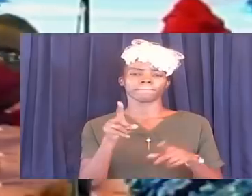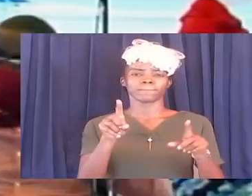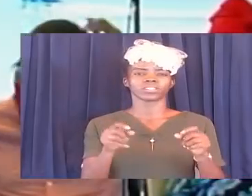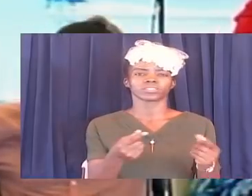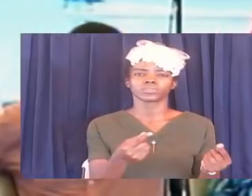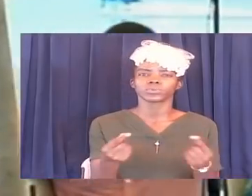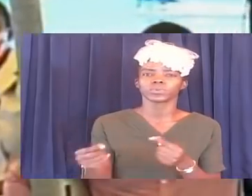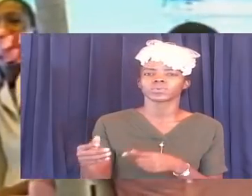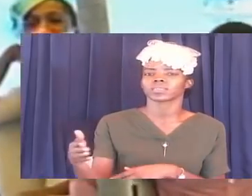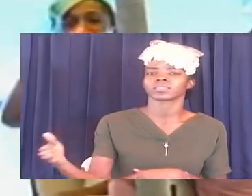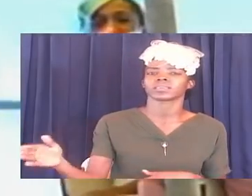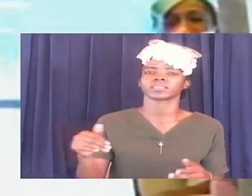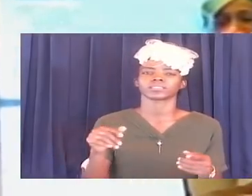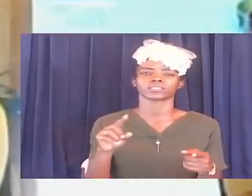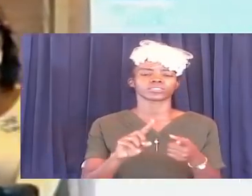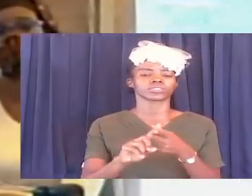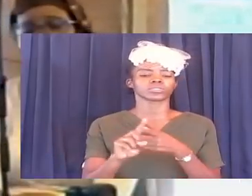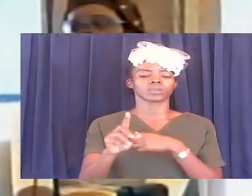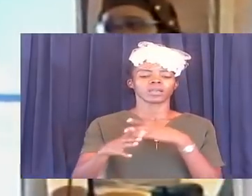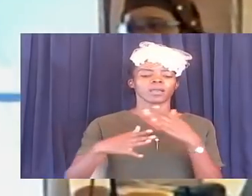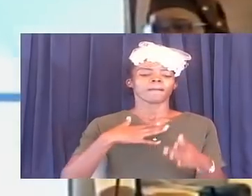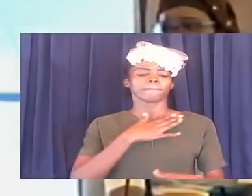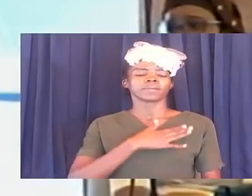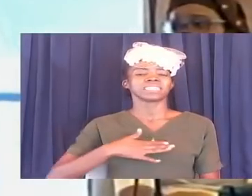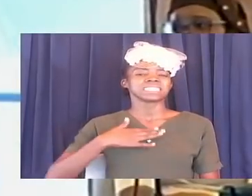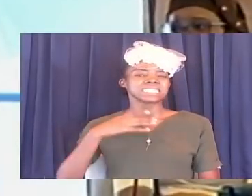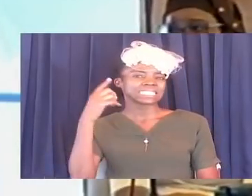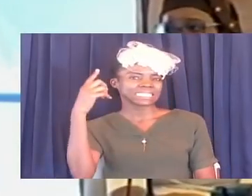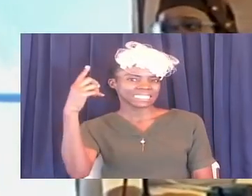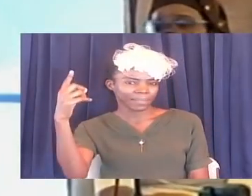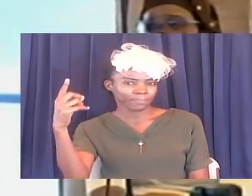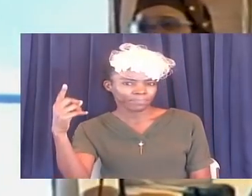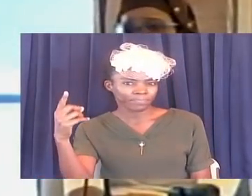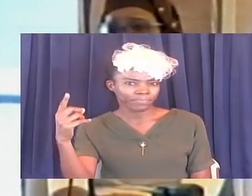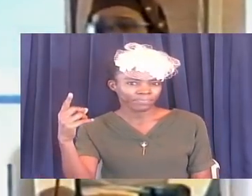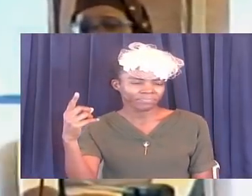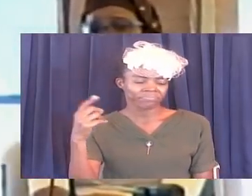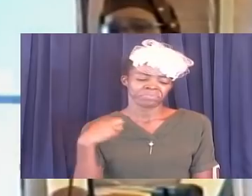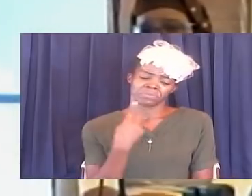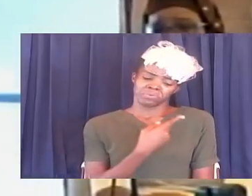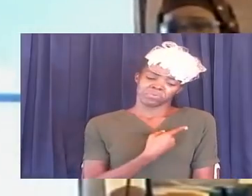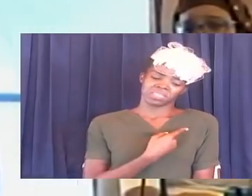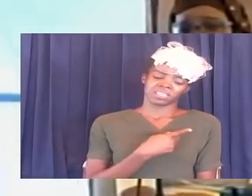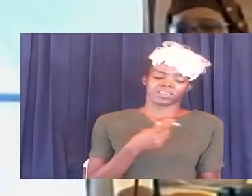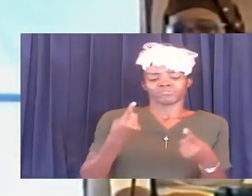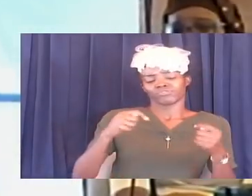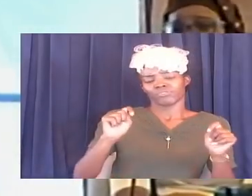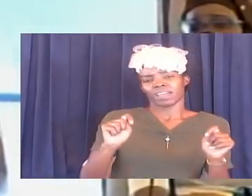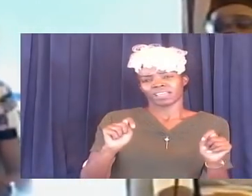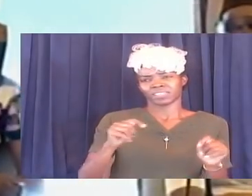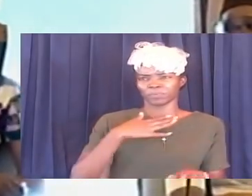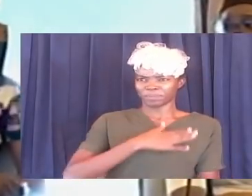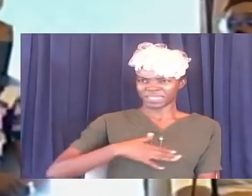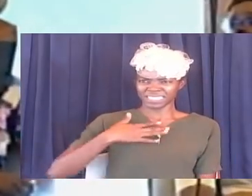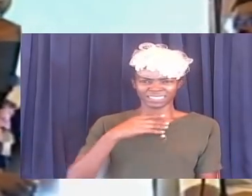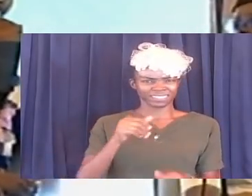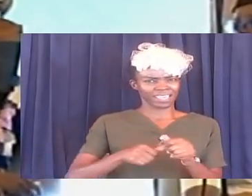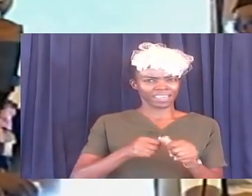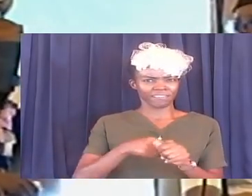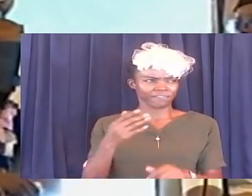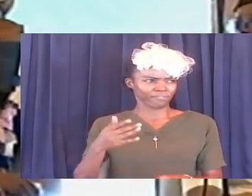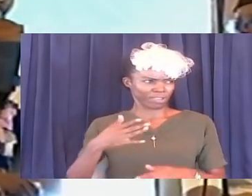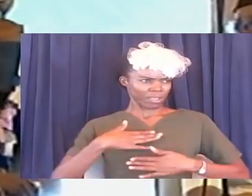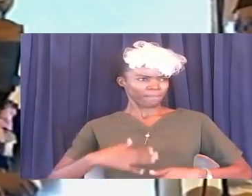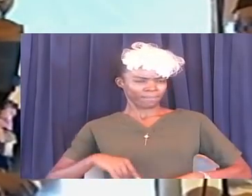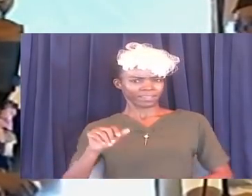And we're saying that, Lord, you are my light and my salvation, and we are dealing with him so. It can't work.